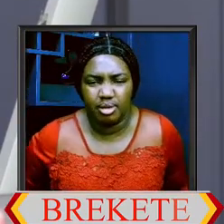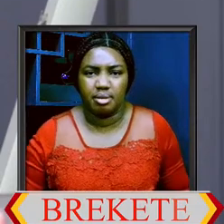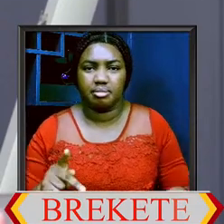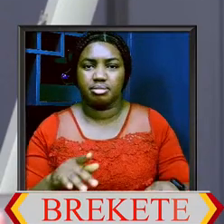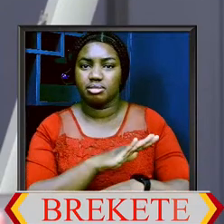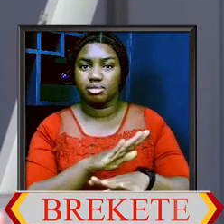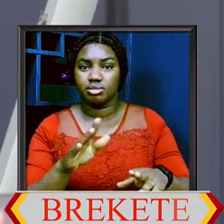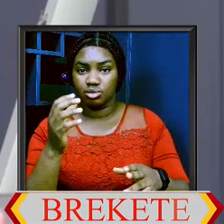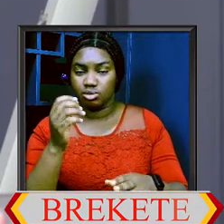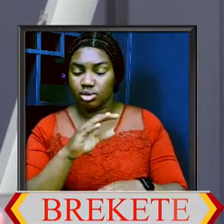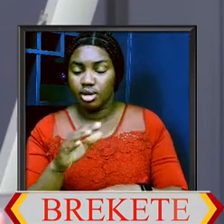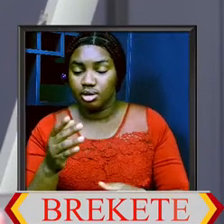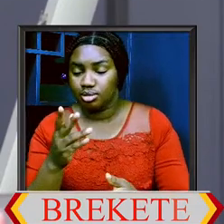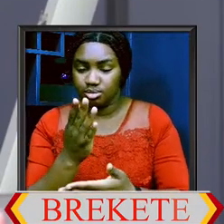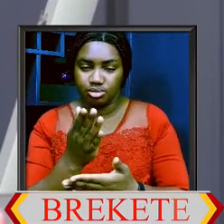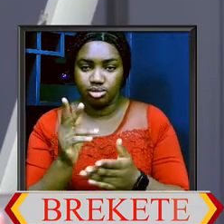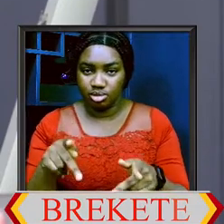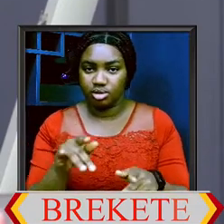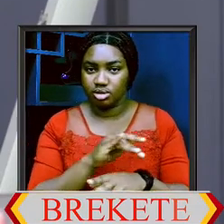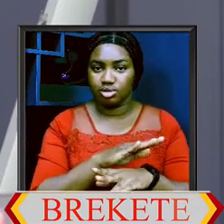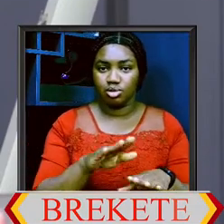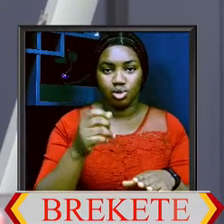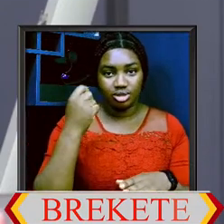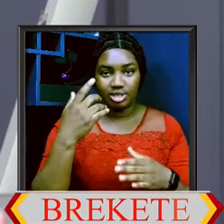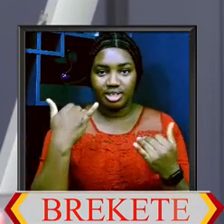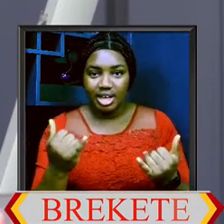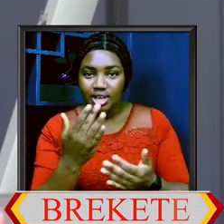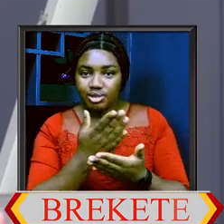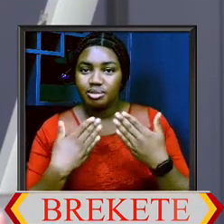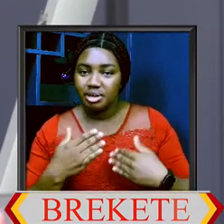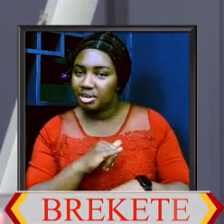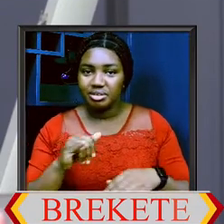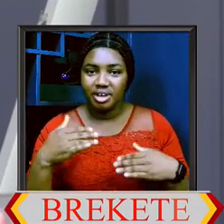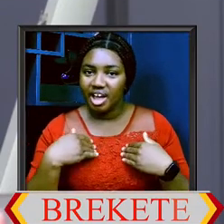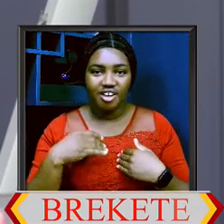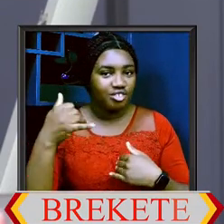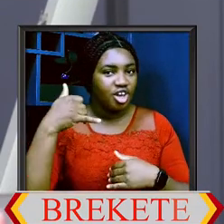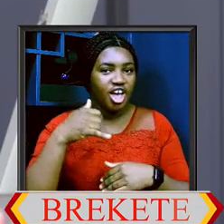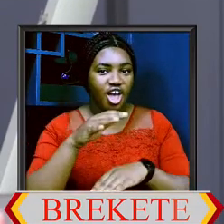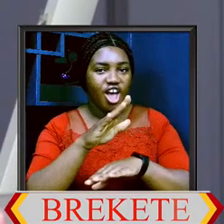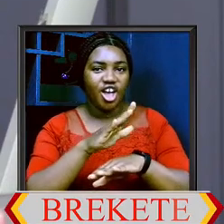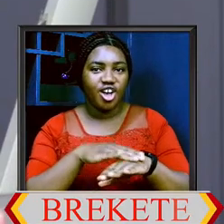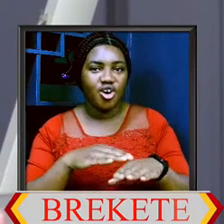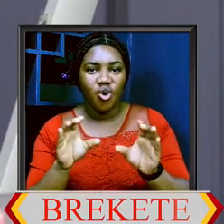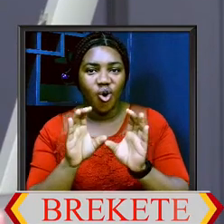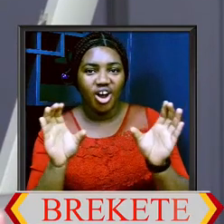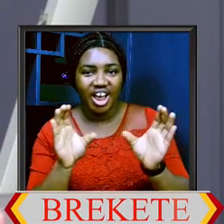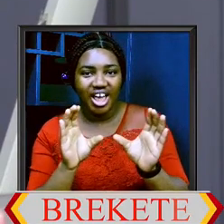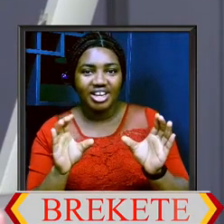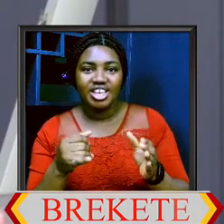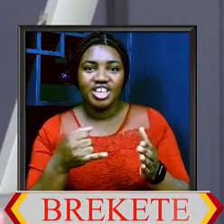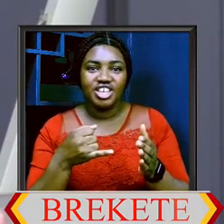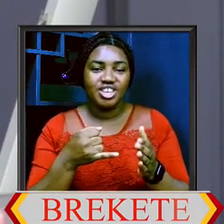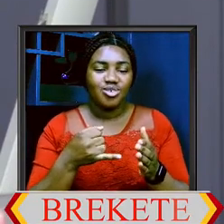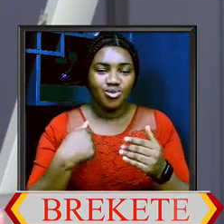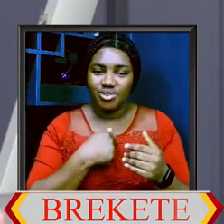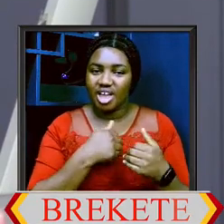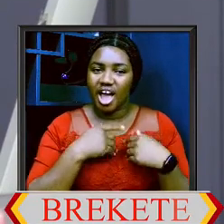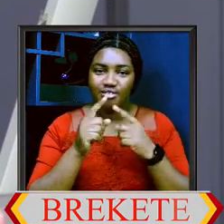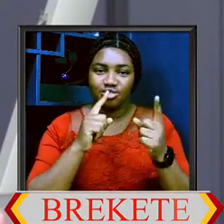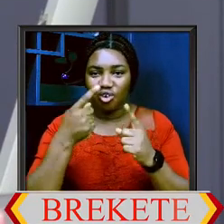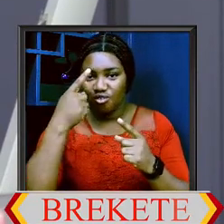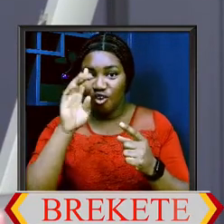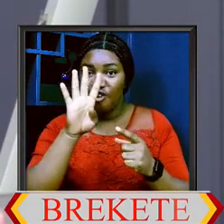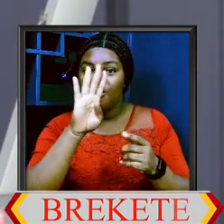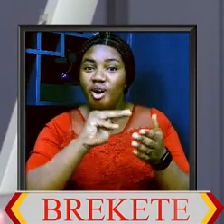understand the woman get credit person get credit you know suppos pass 1 minute we don't talk for 4 minutes